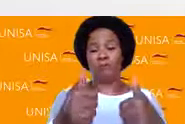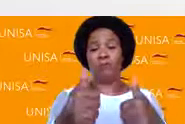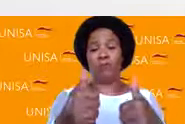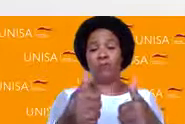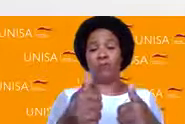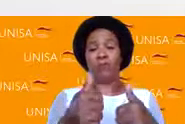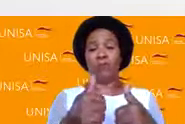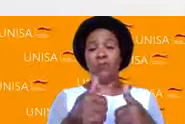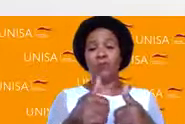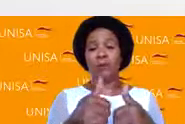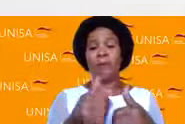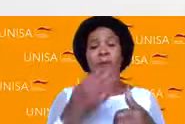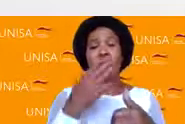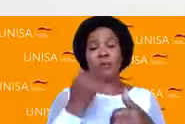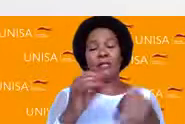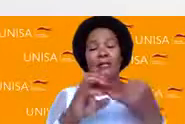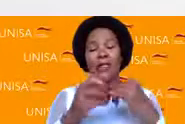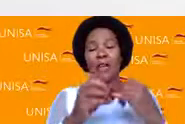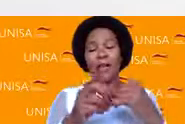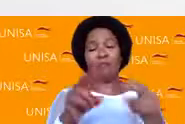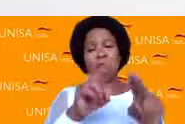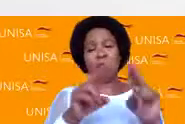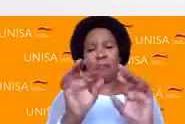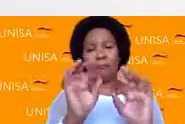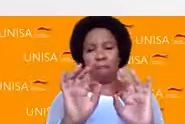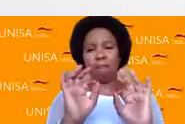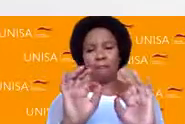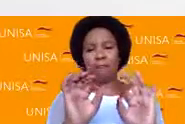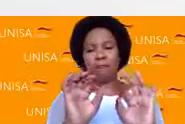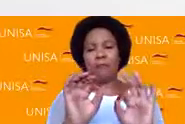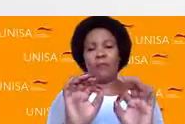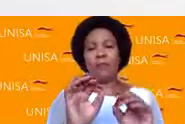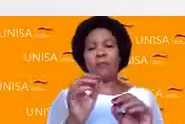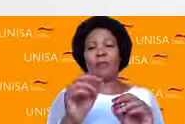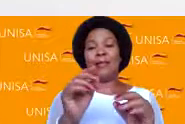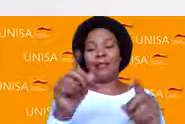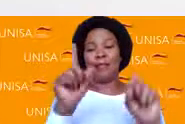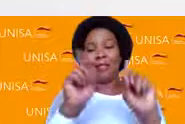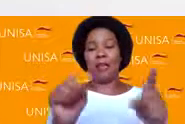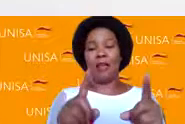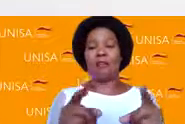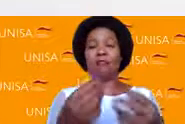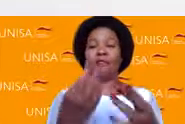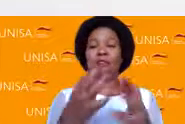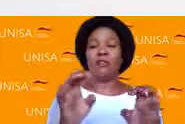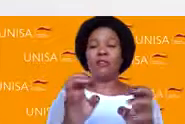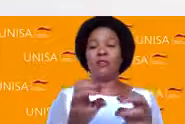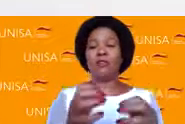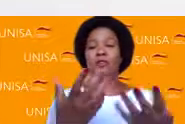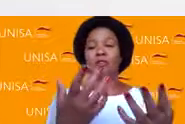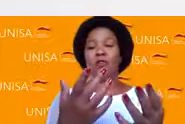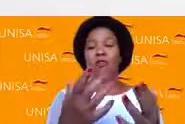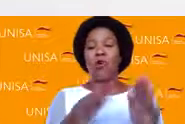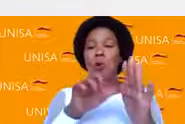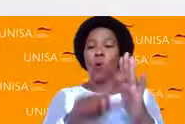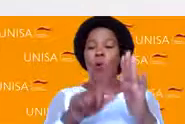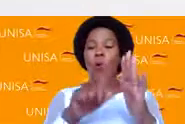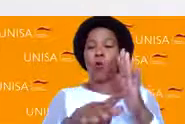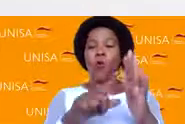what is the uppercase and lowercase. But generally it has a pattern of 3 lowercase characters by